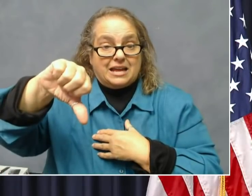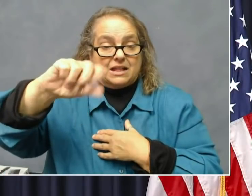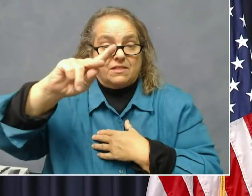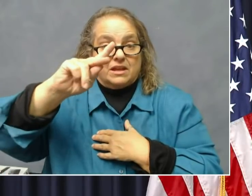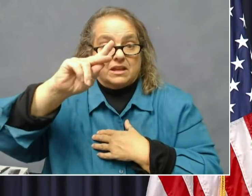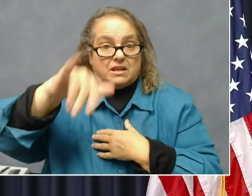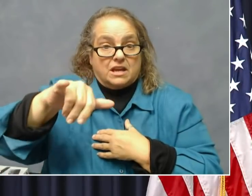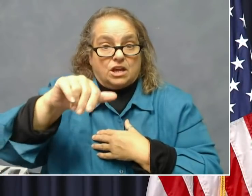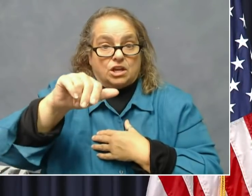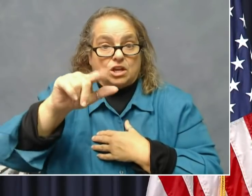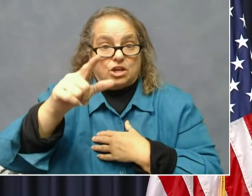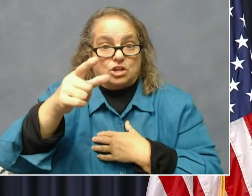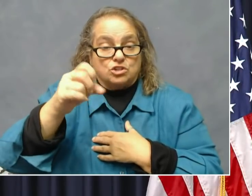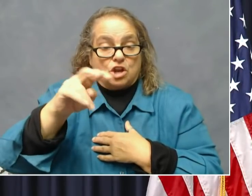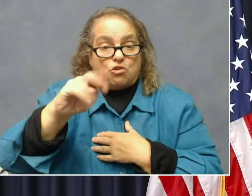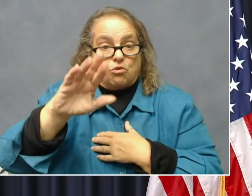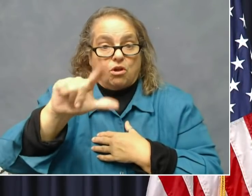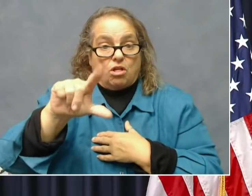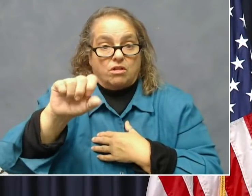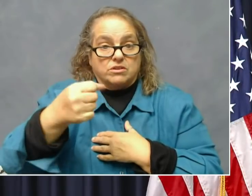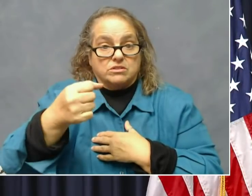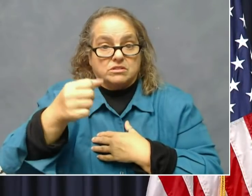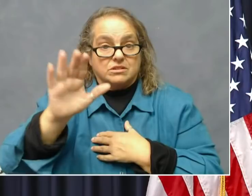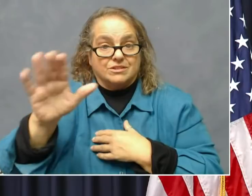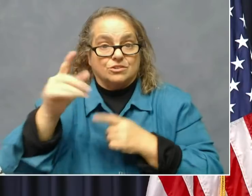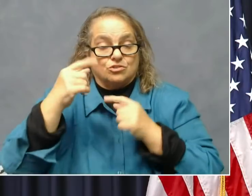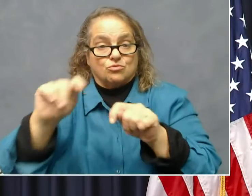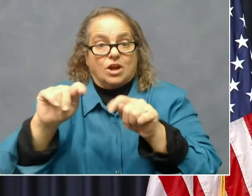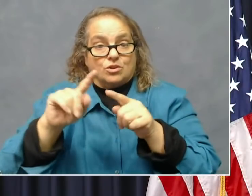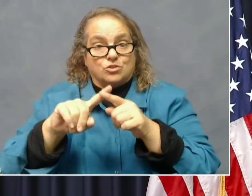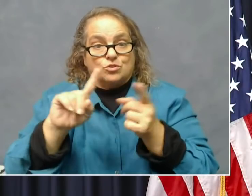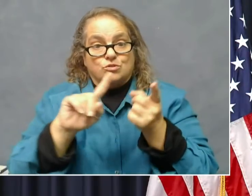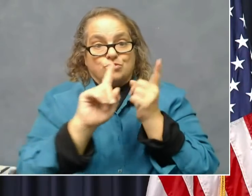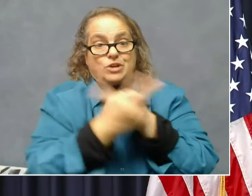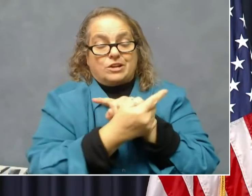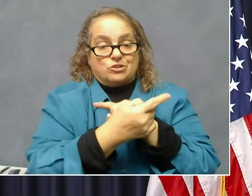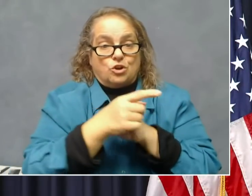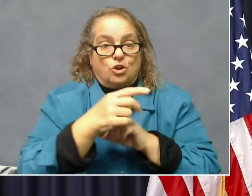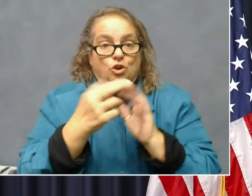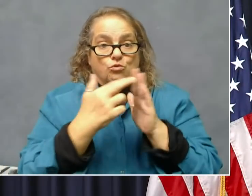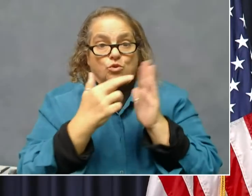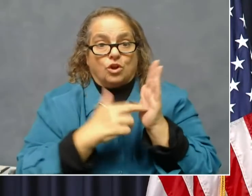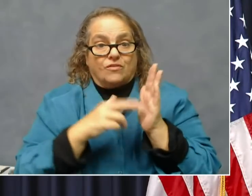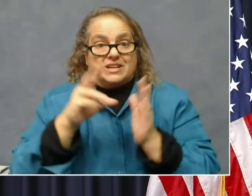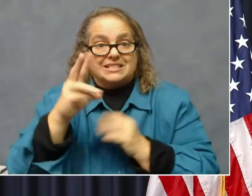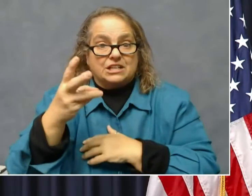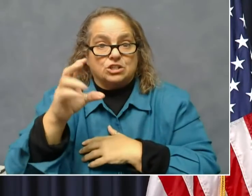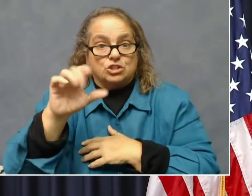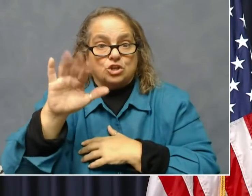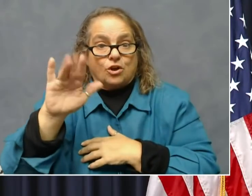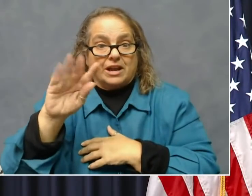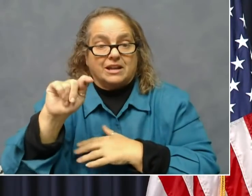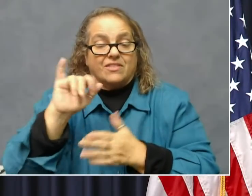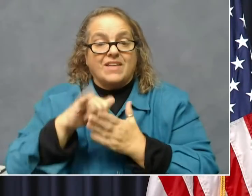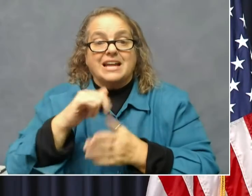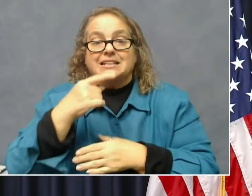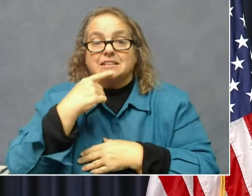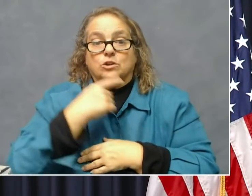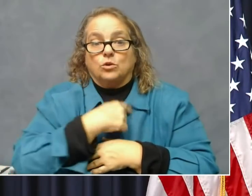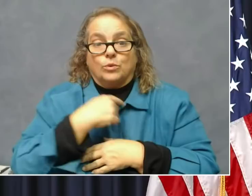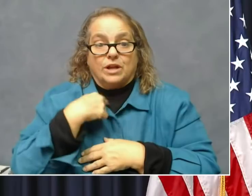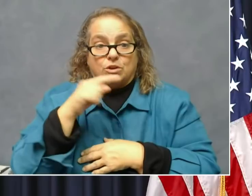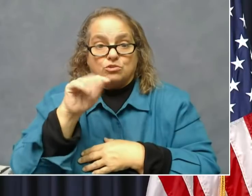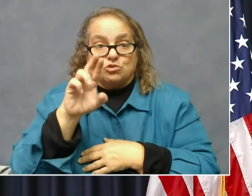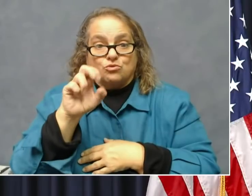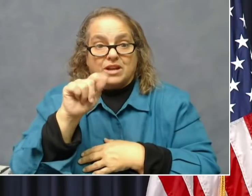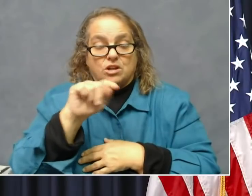attempt to overturn the ruling in the Sixth Circuit that said we were treating all schools during this dangerous period the same